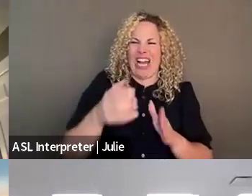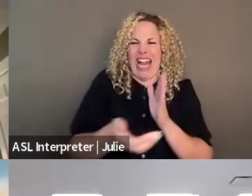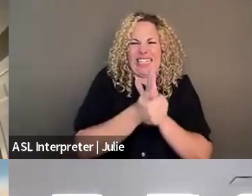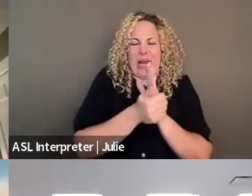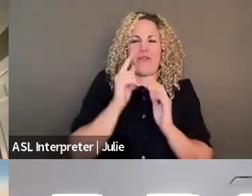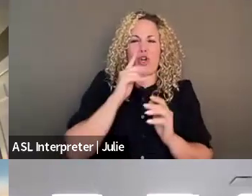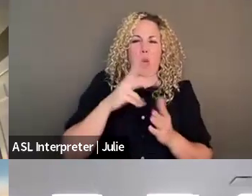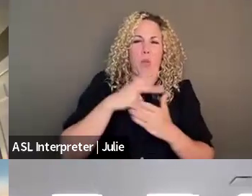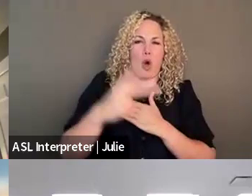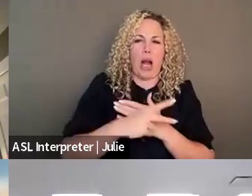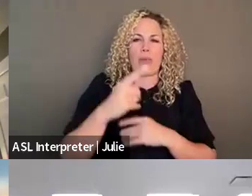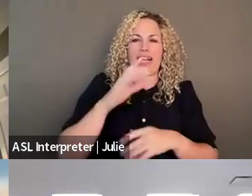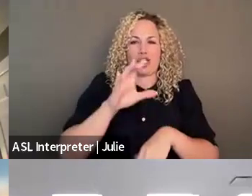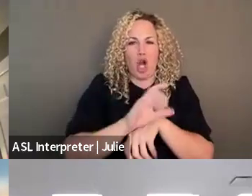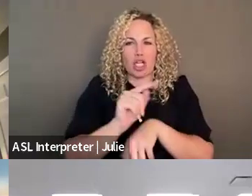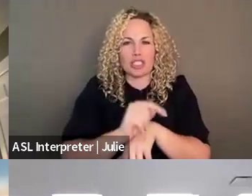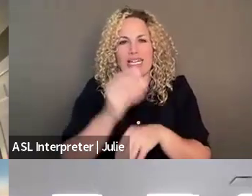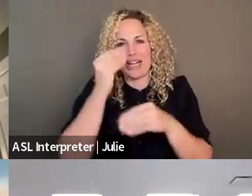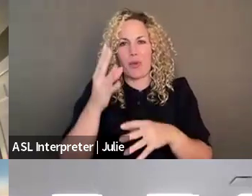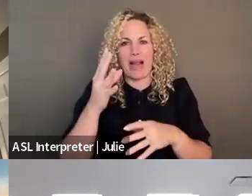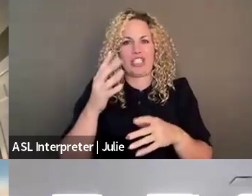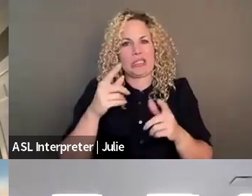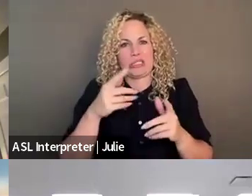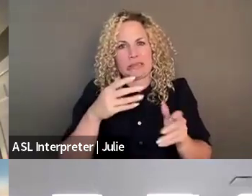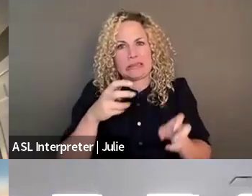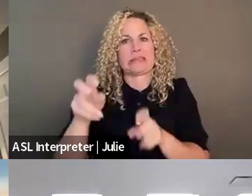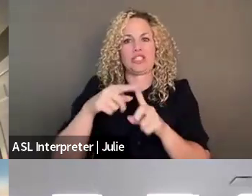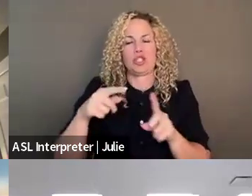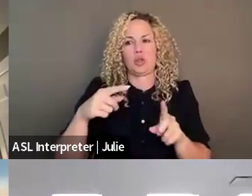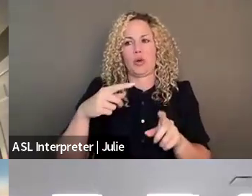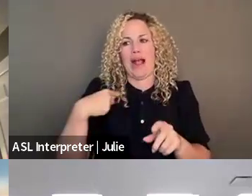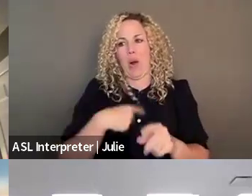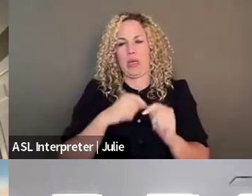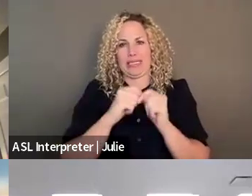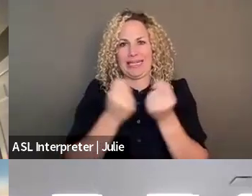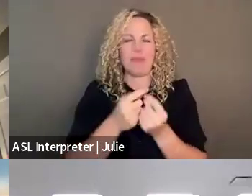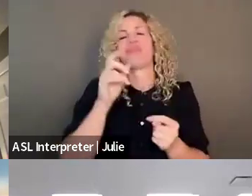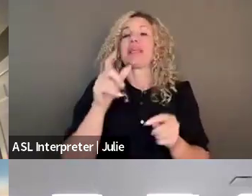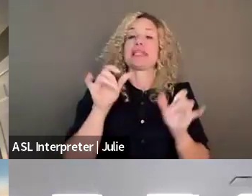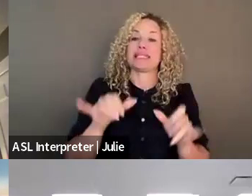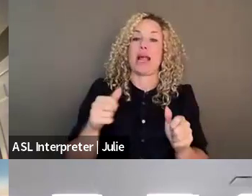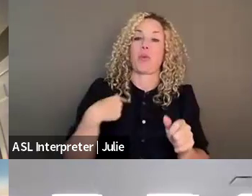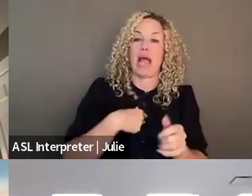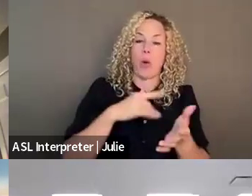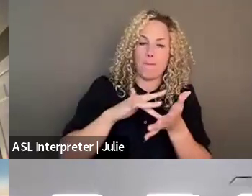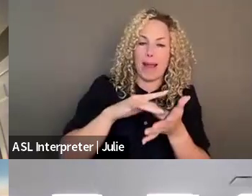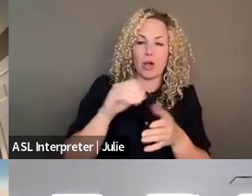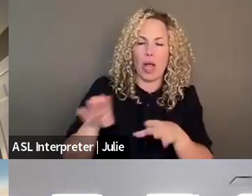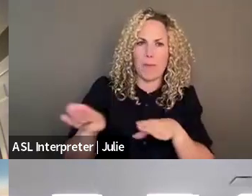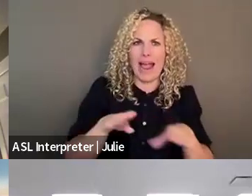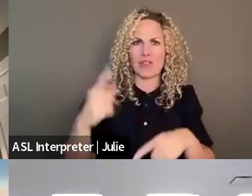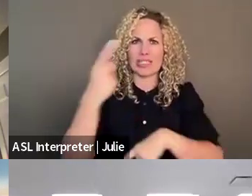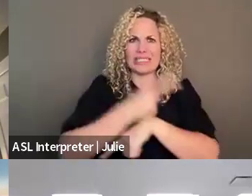program designs, get your consultation information over to that, to our team. So that is the same with our medical and behavioral